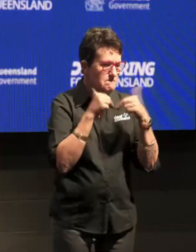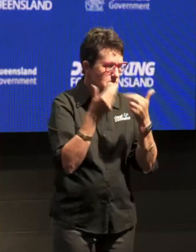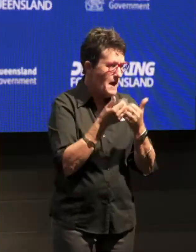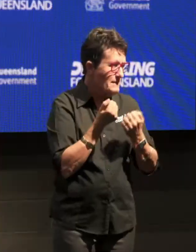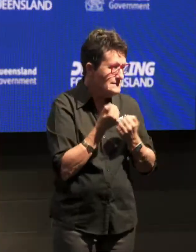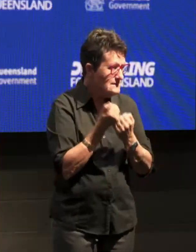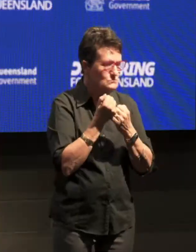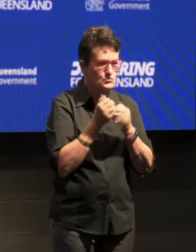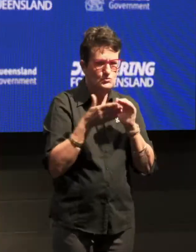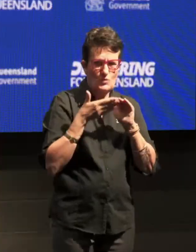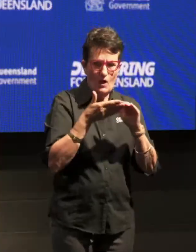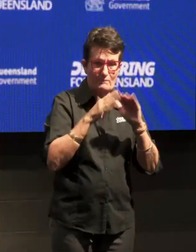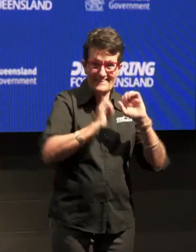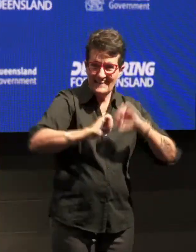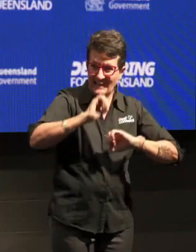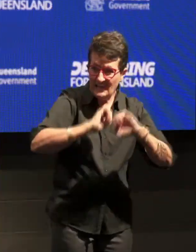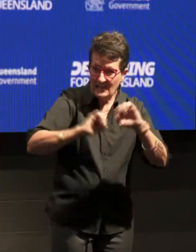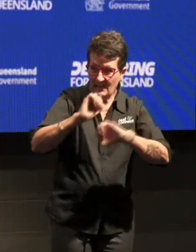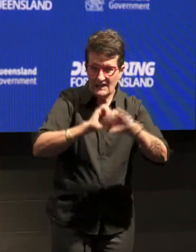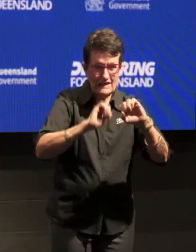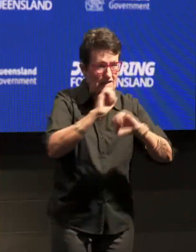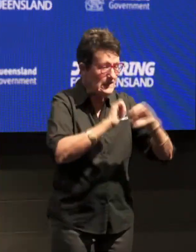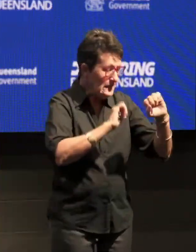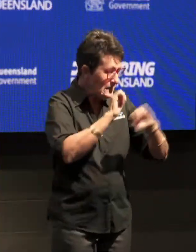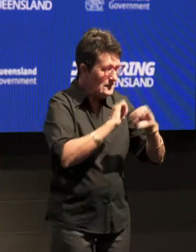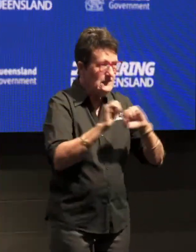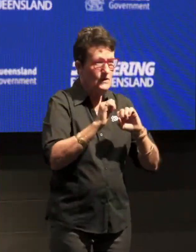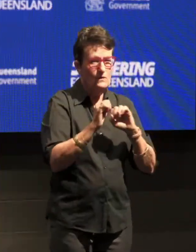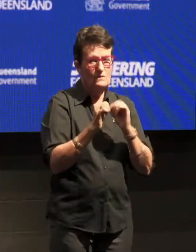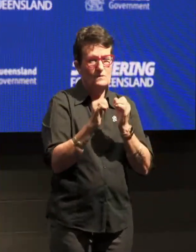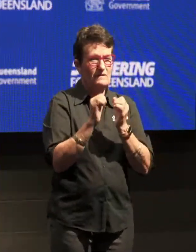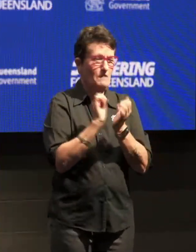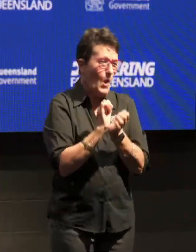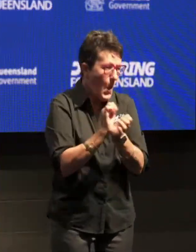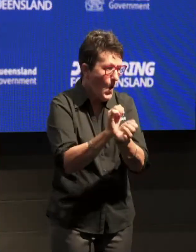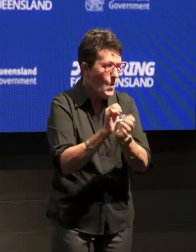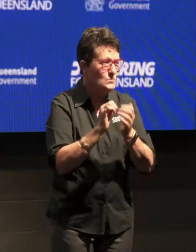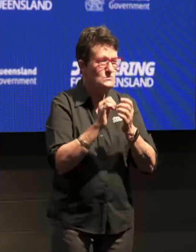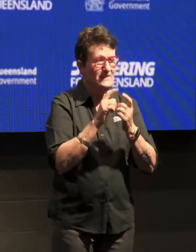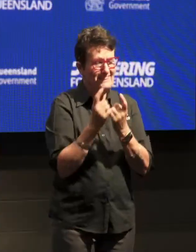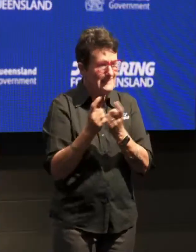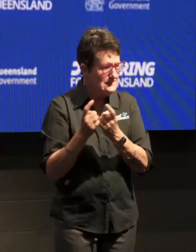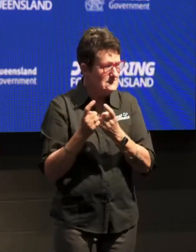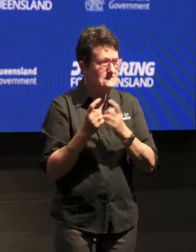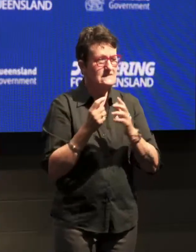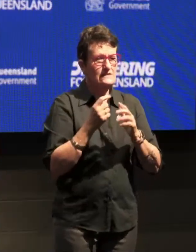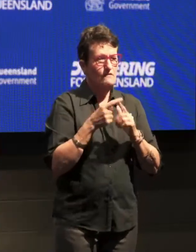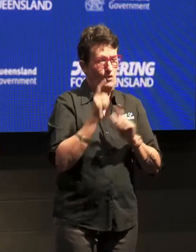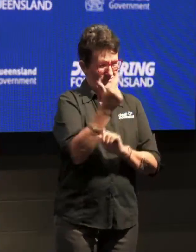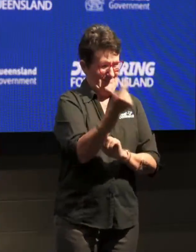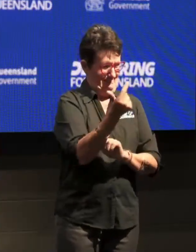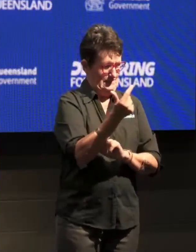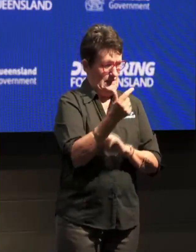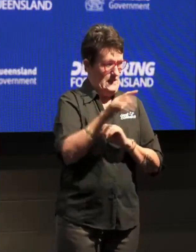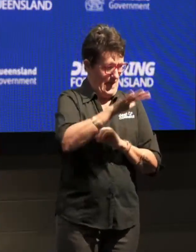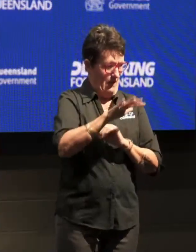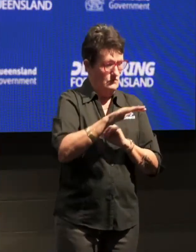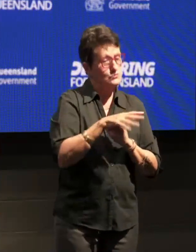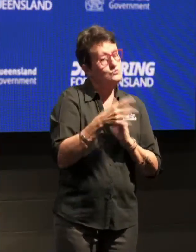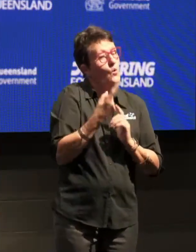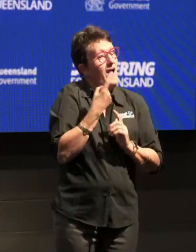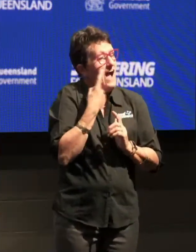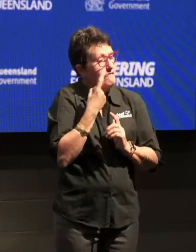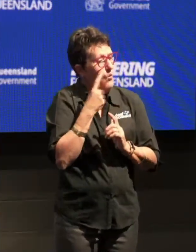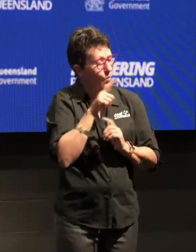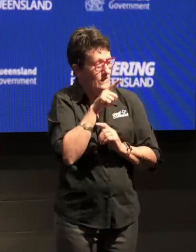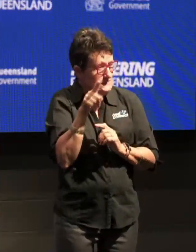for helping them with the clean-up, that's primary producers and loans, but there's 17 different areas there, and I urge people to have a look